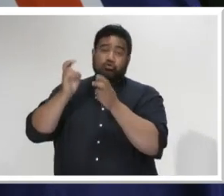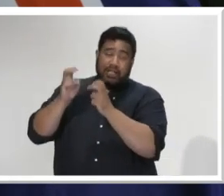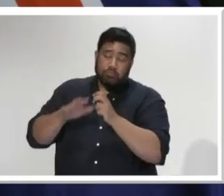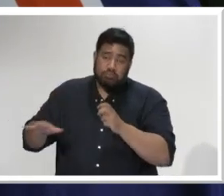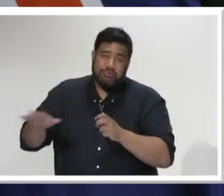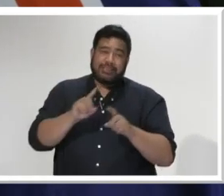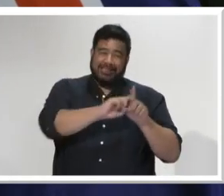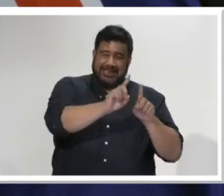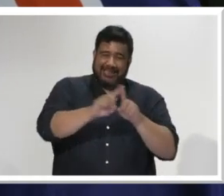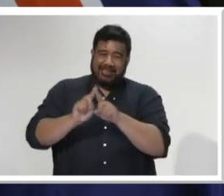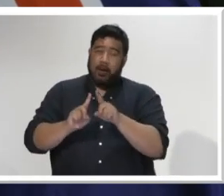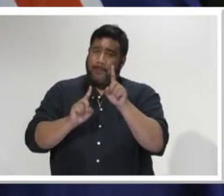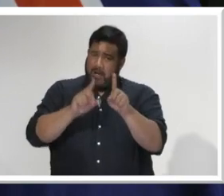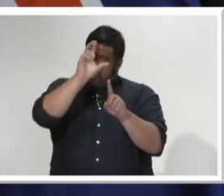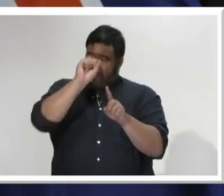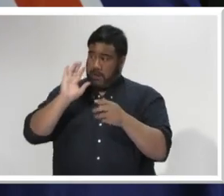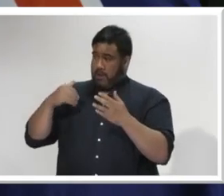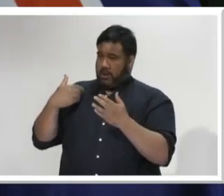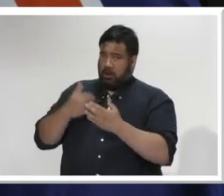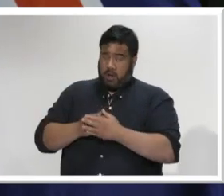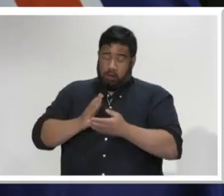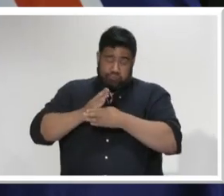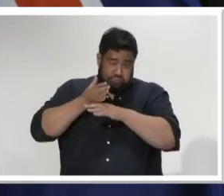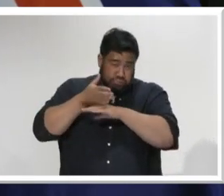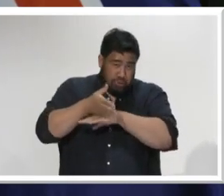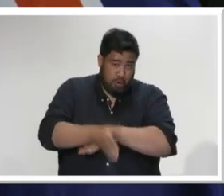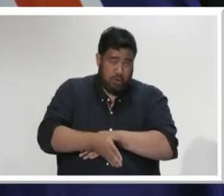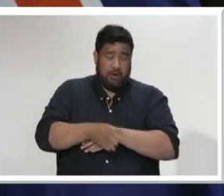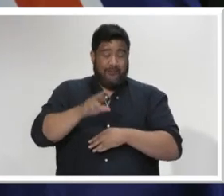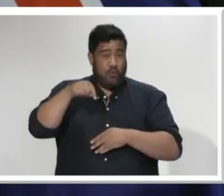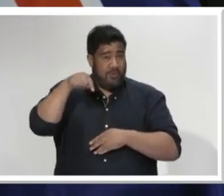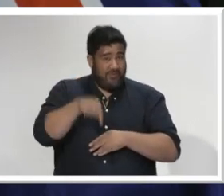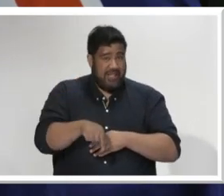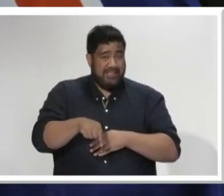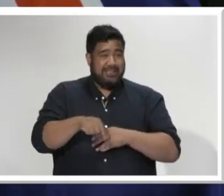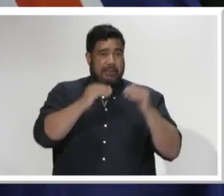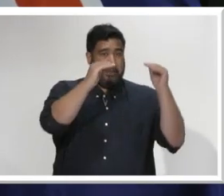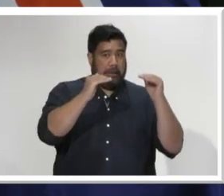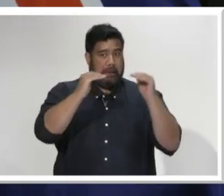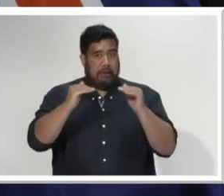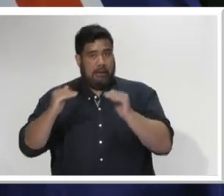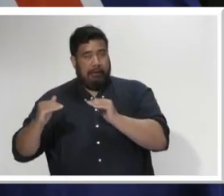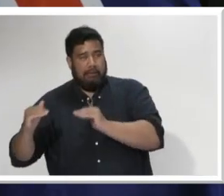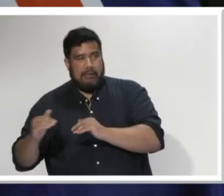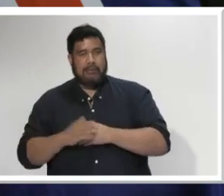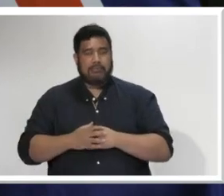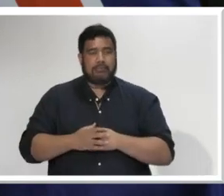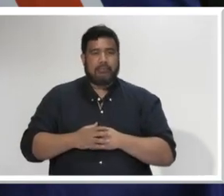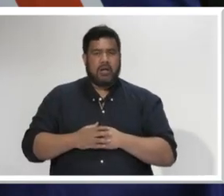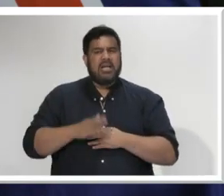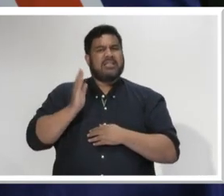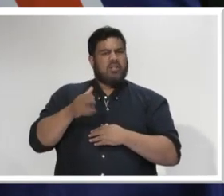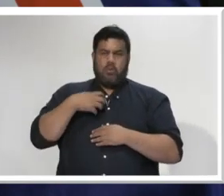a huge amount of work has gone into this. We have either completed consultation with some groups, or that is still underway. So it will continue to